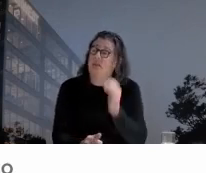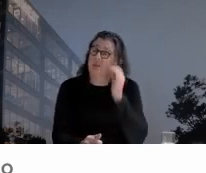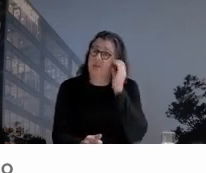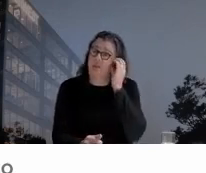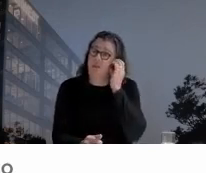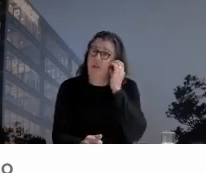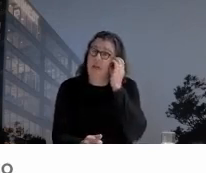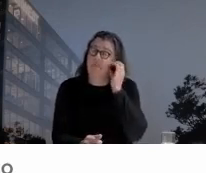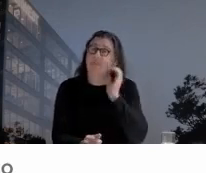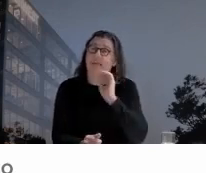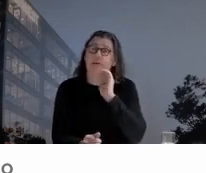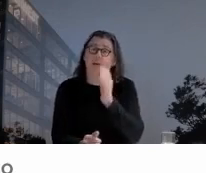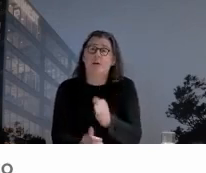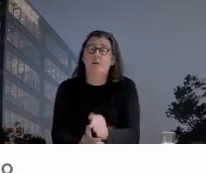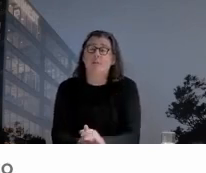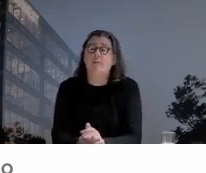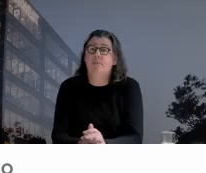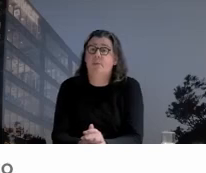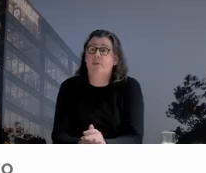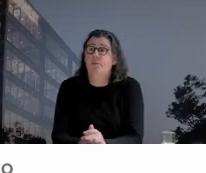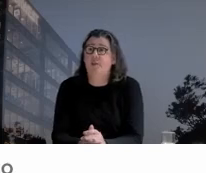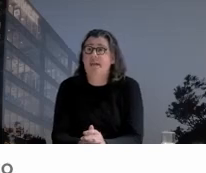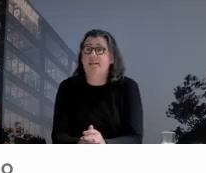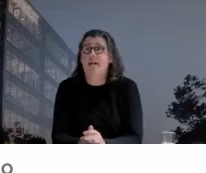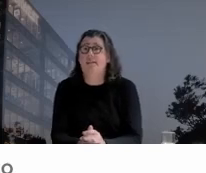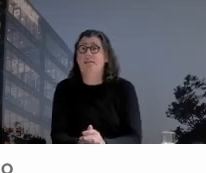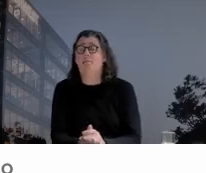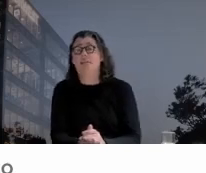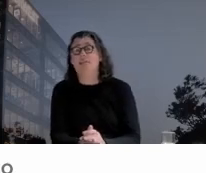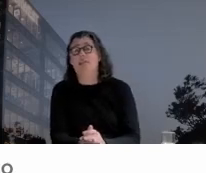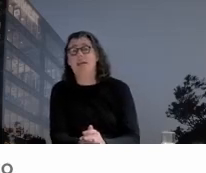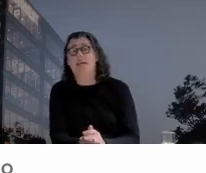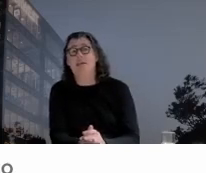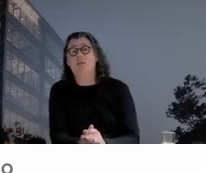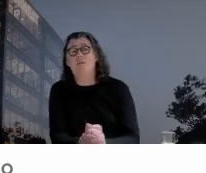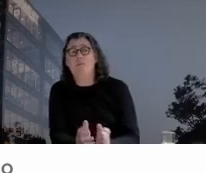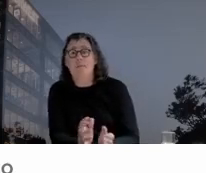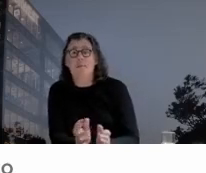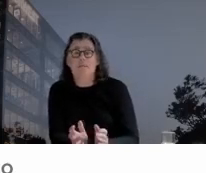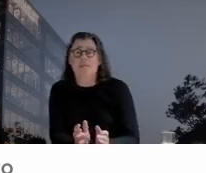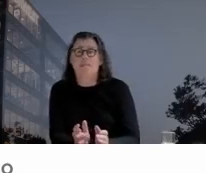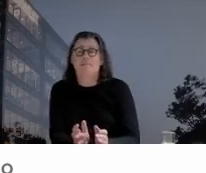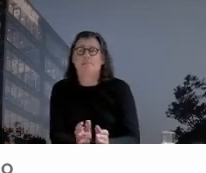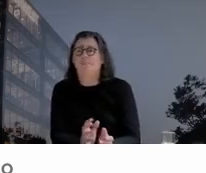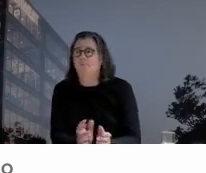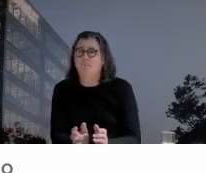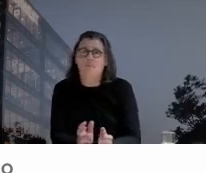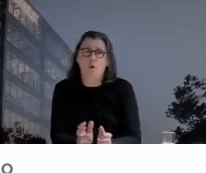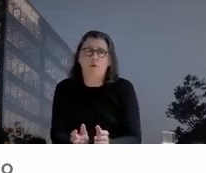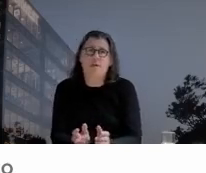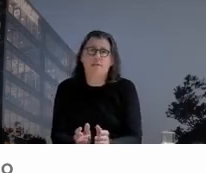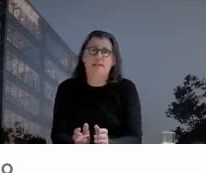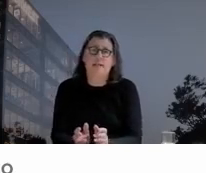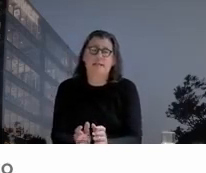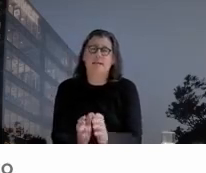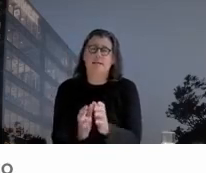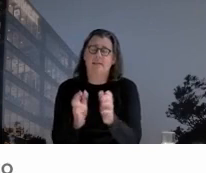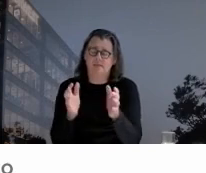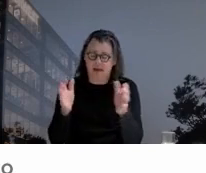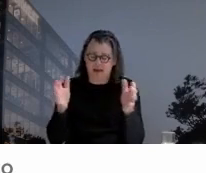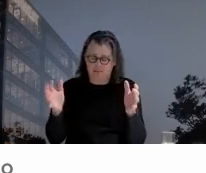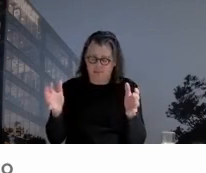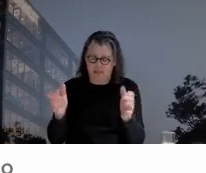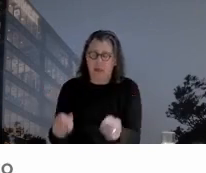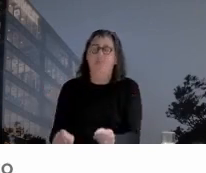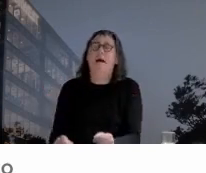in relation to daylight autonomy, so we can run that calc and we can say, well, where do we sit? Holistically,